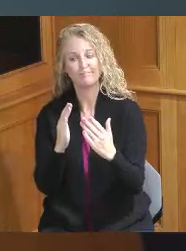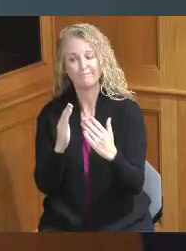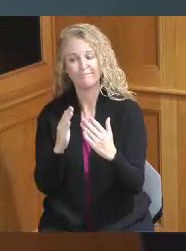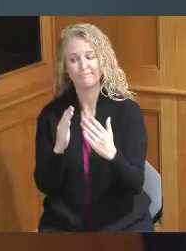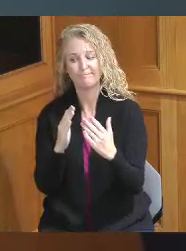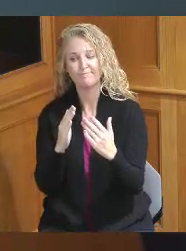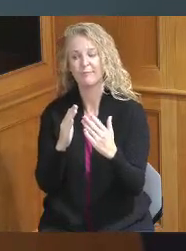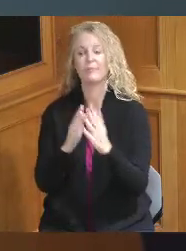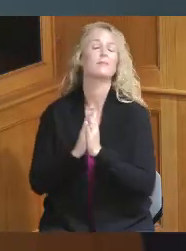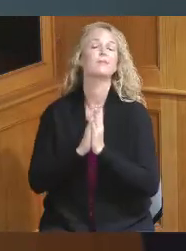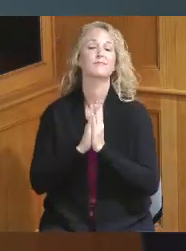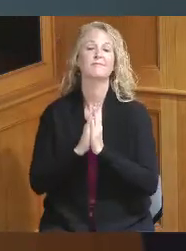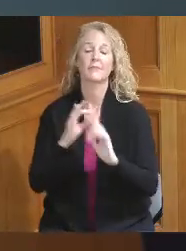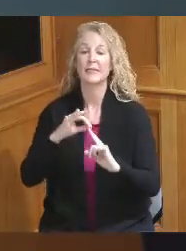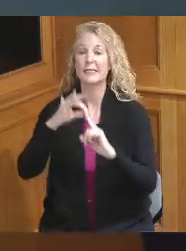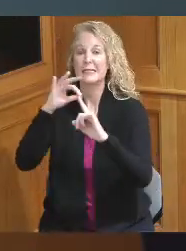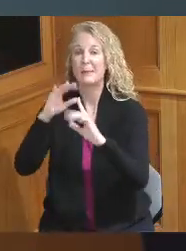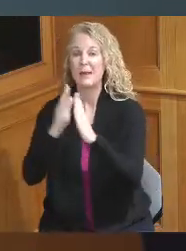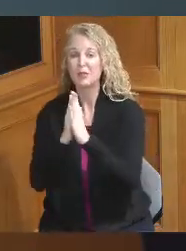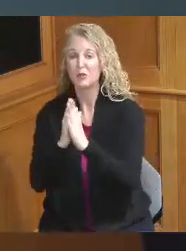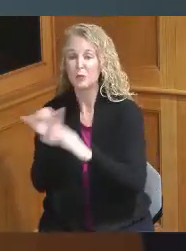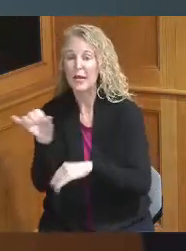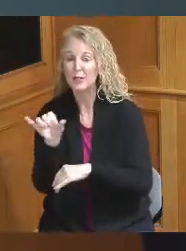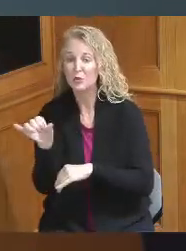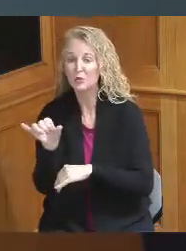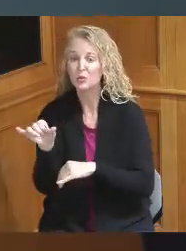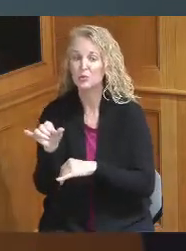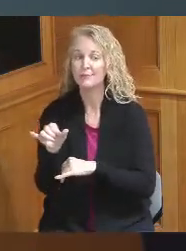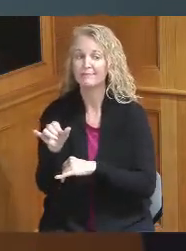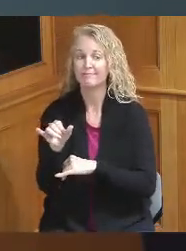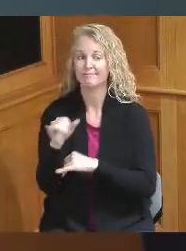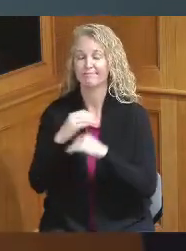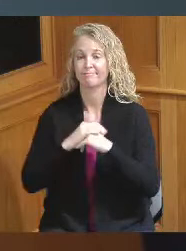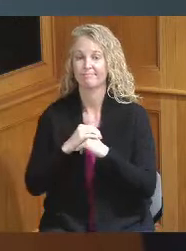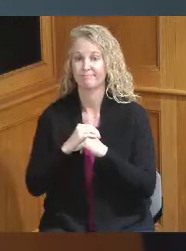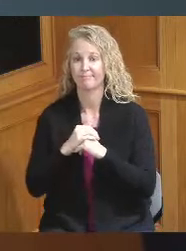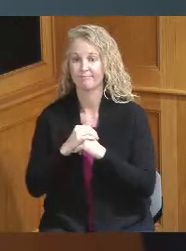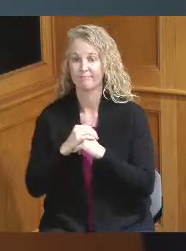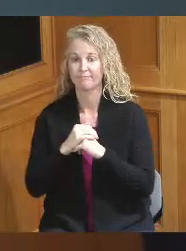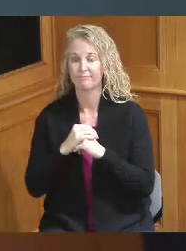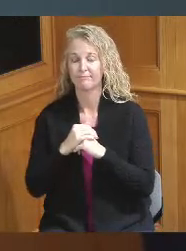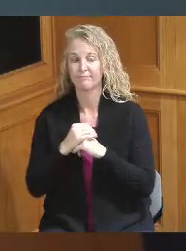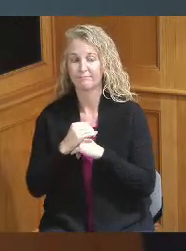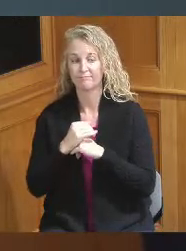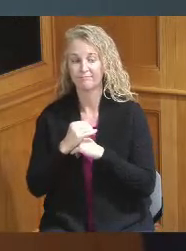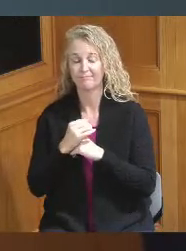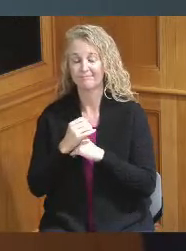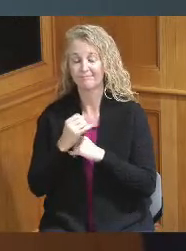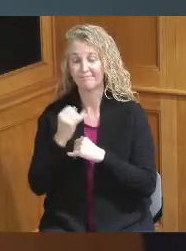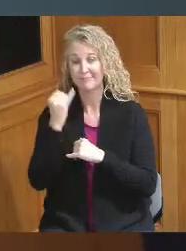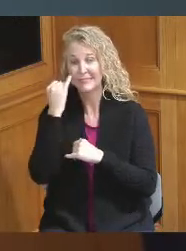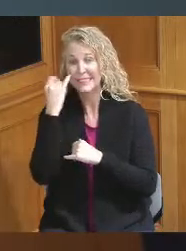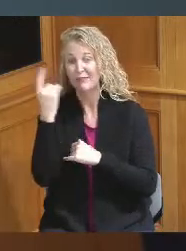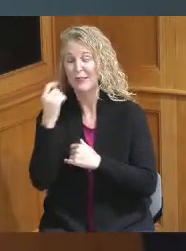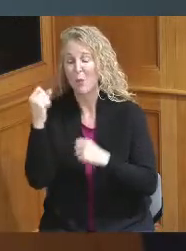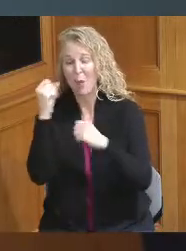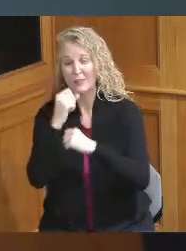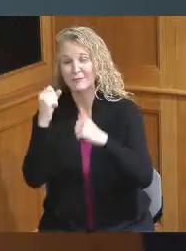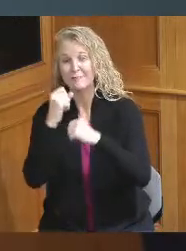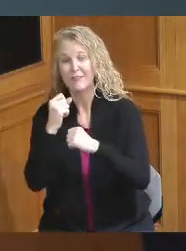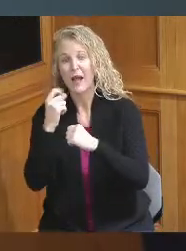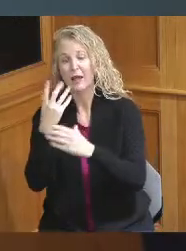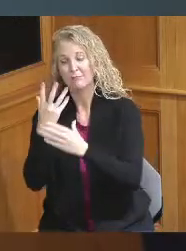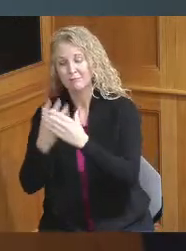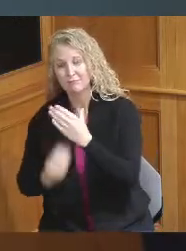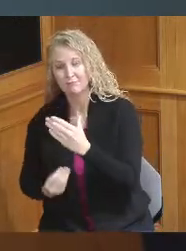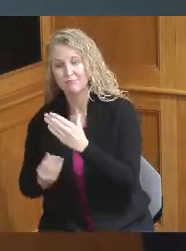and a special prayer to those who fought and have gone on, and know that we're continuing to fight for